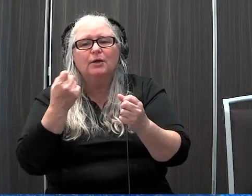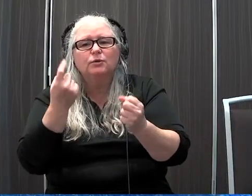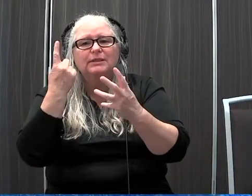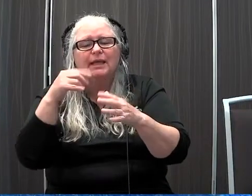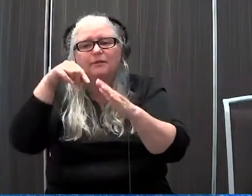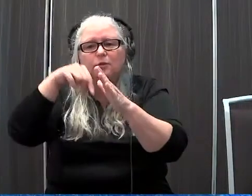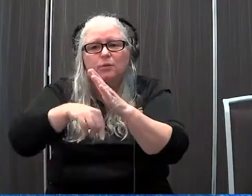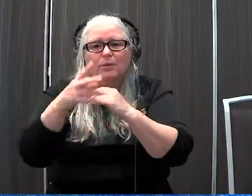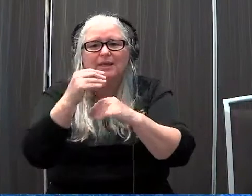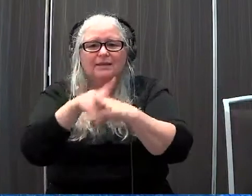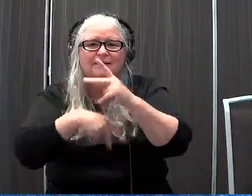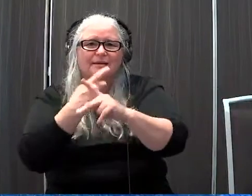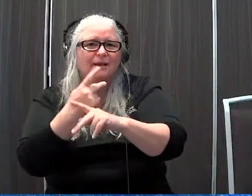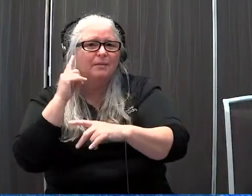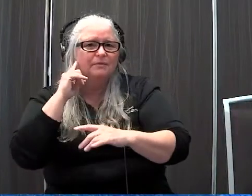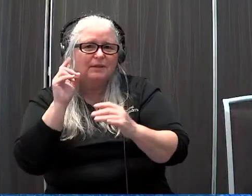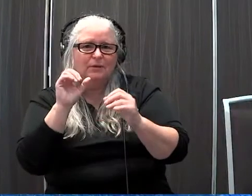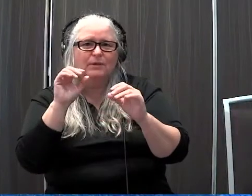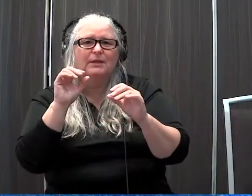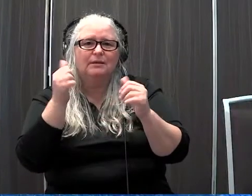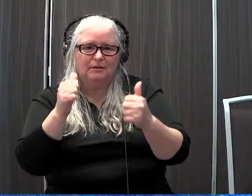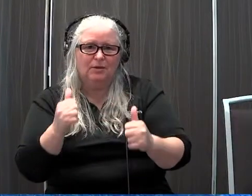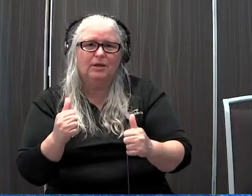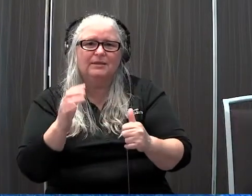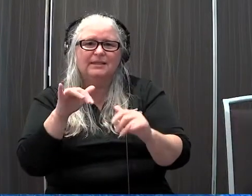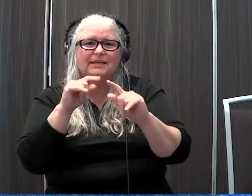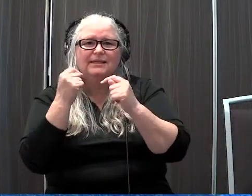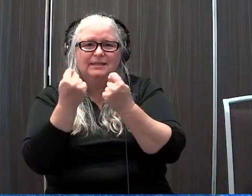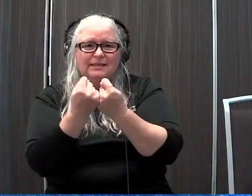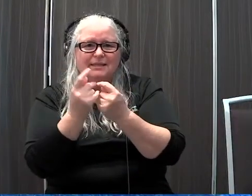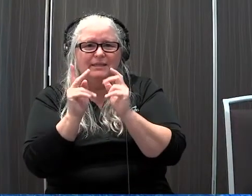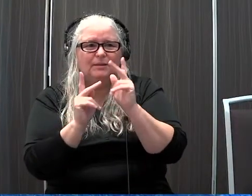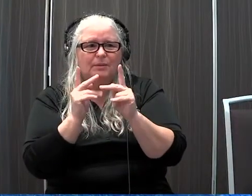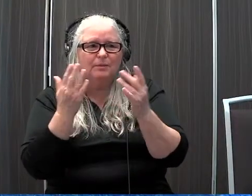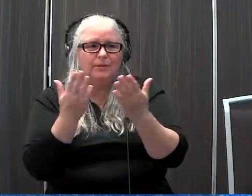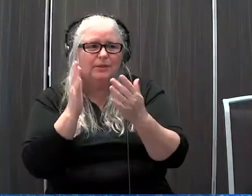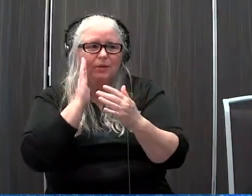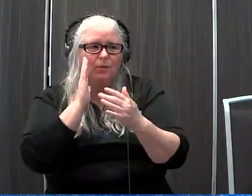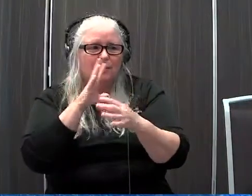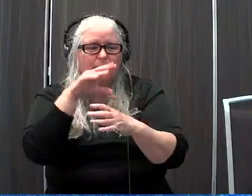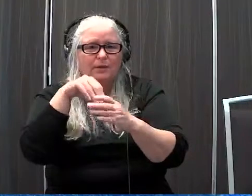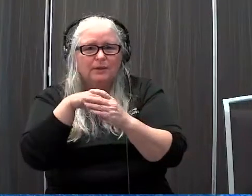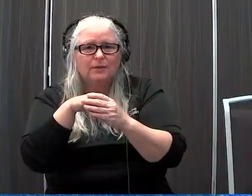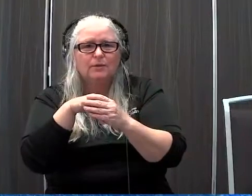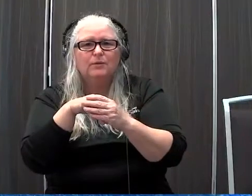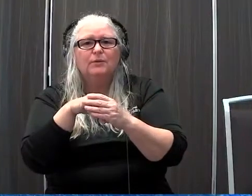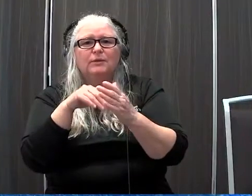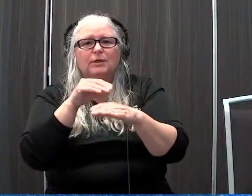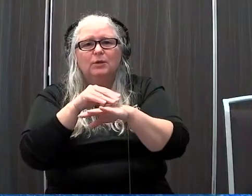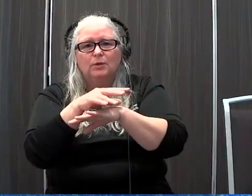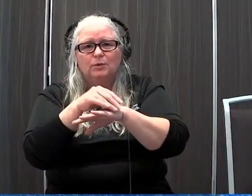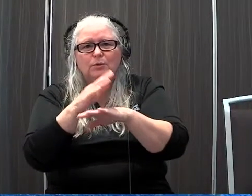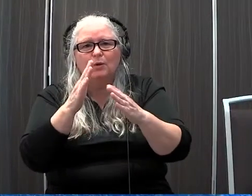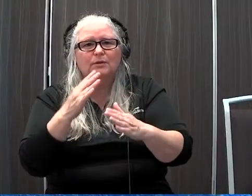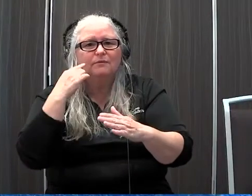manage. And team members here are likely going to include a teacher consultant for the hearing impaired, who, similar